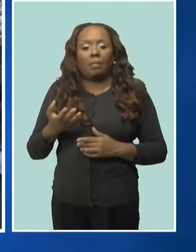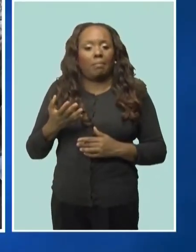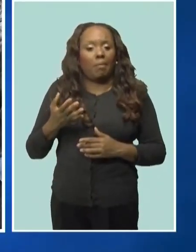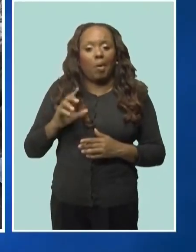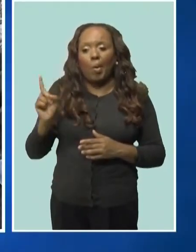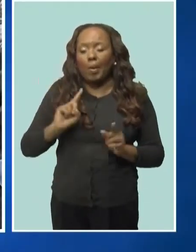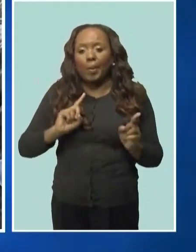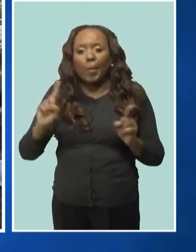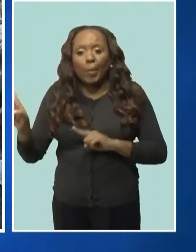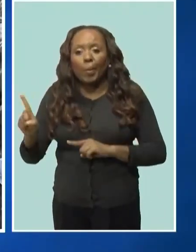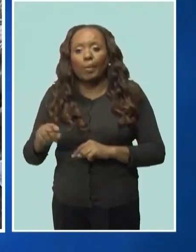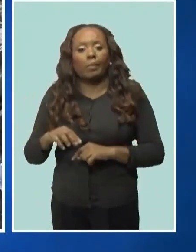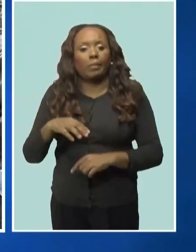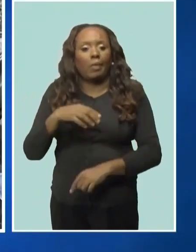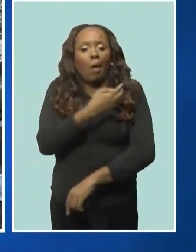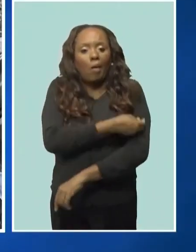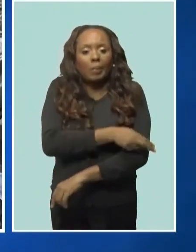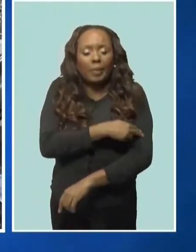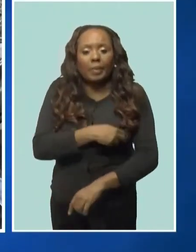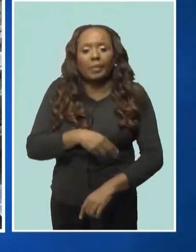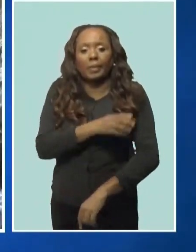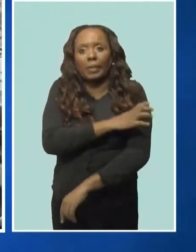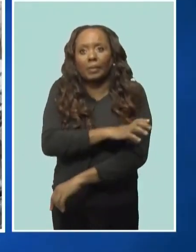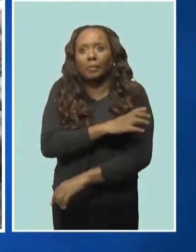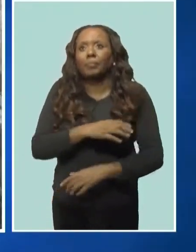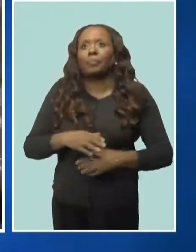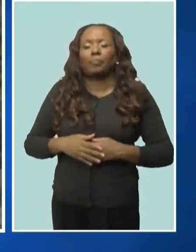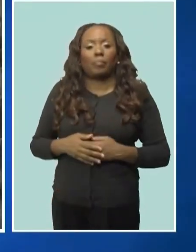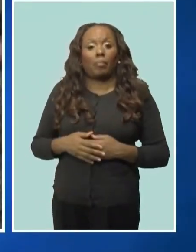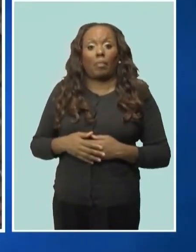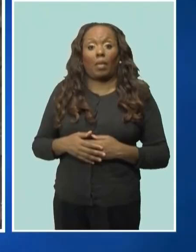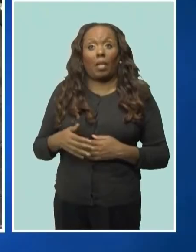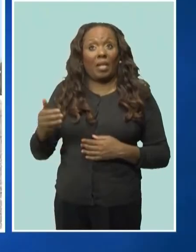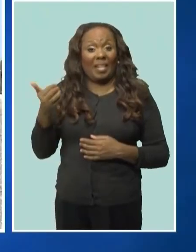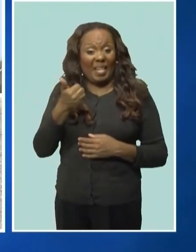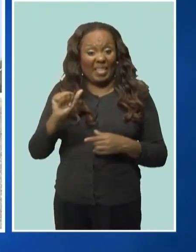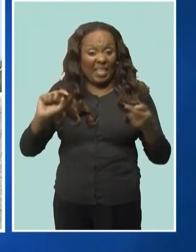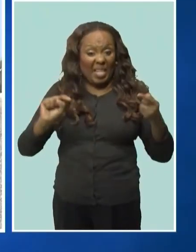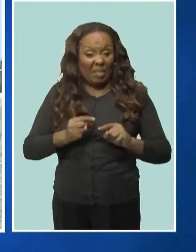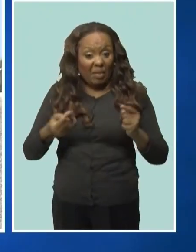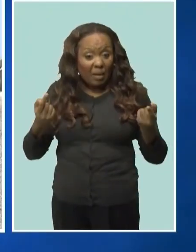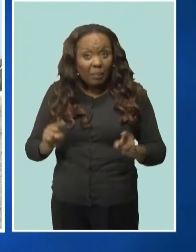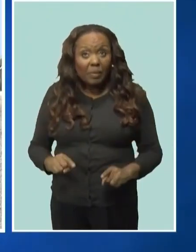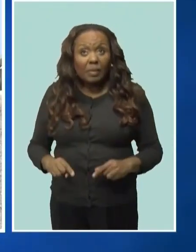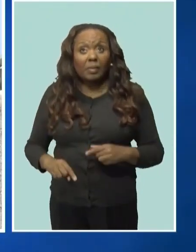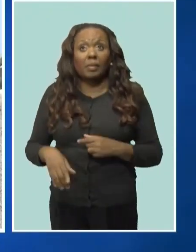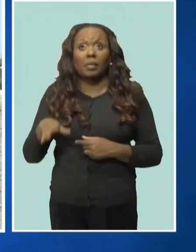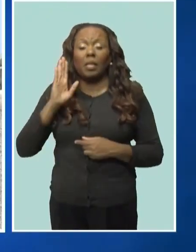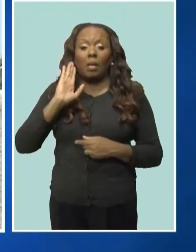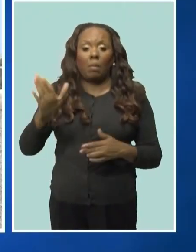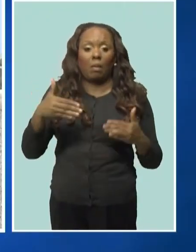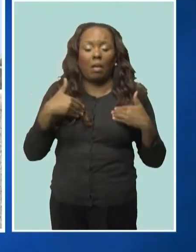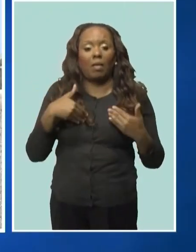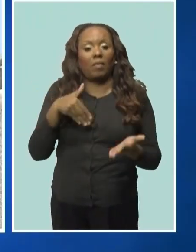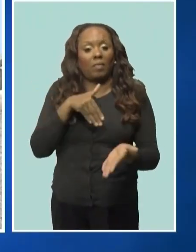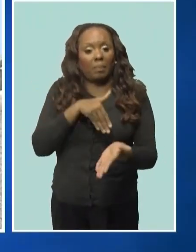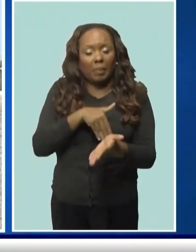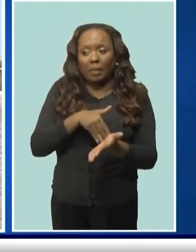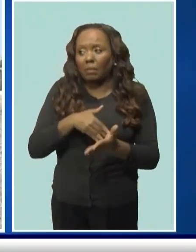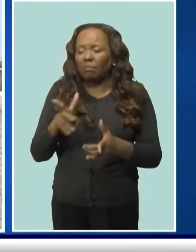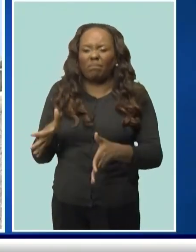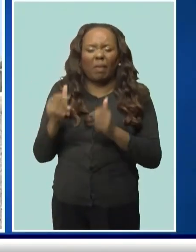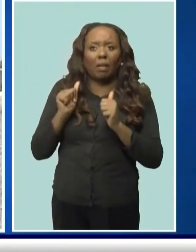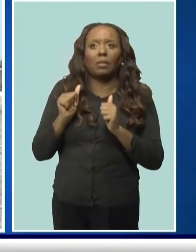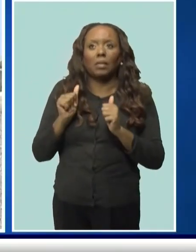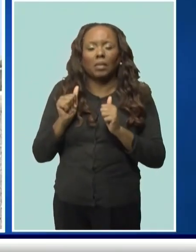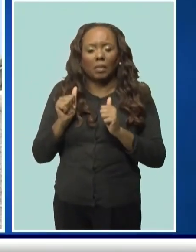hour. From the time that we have any injury, the expectation is that we have initial medical attention immediately,